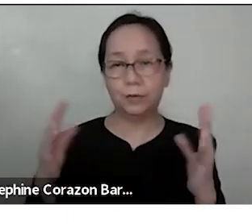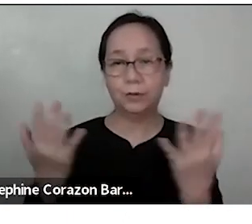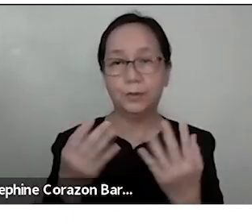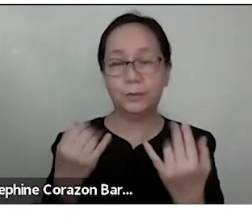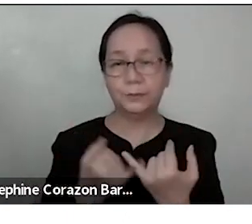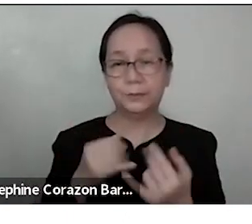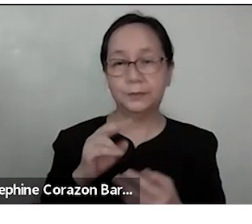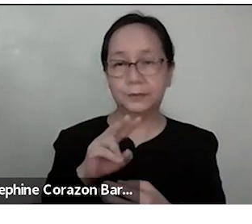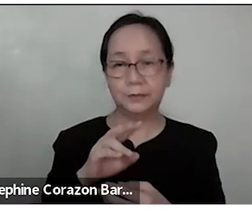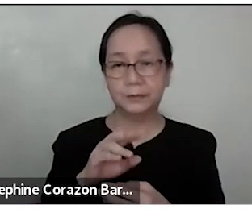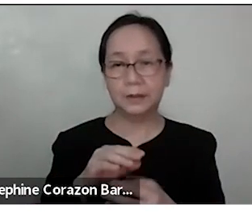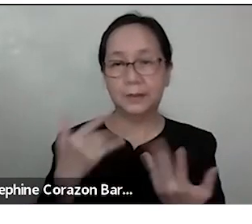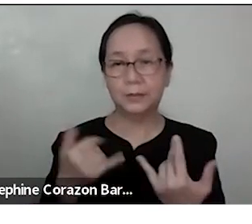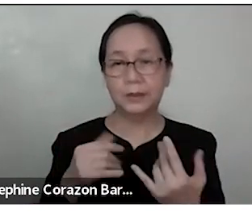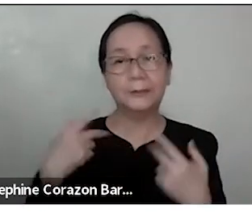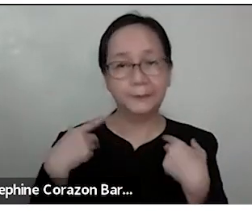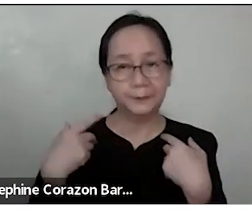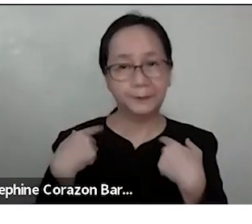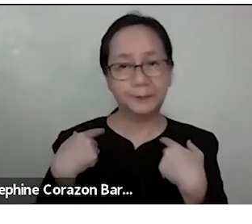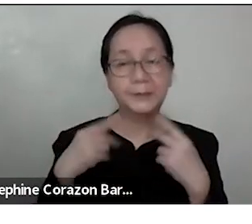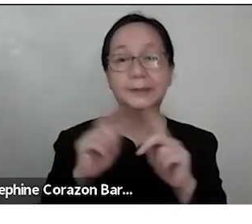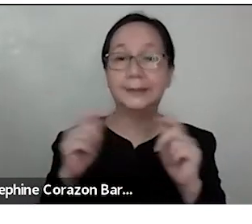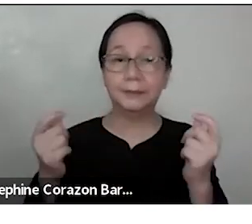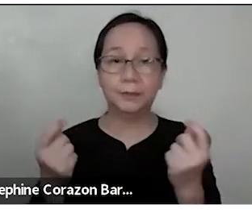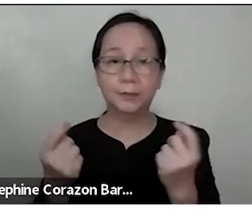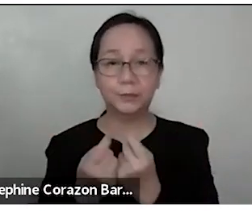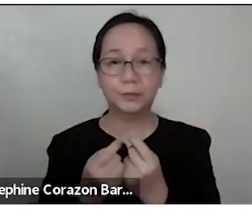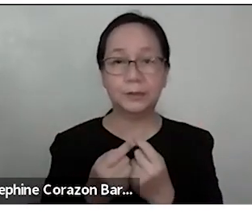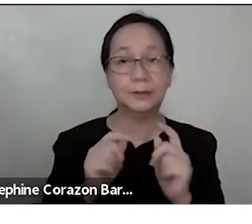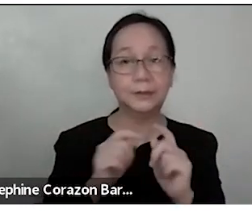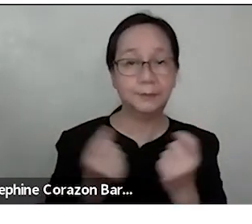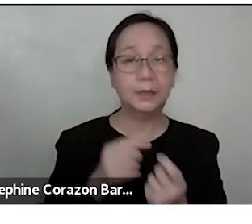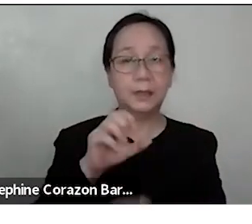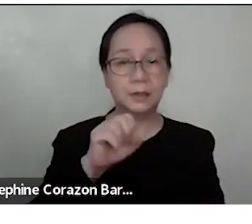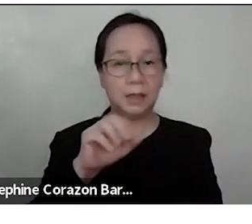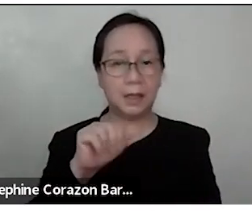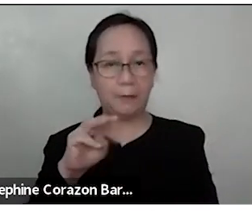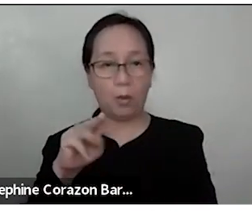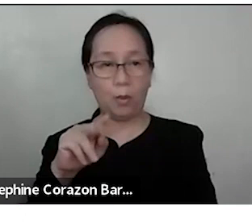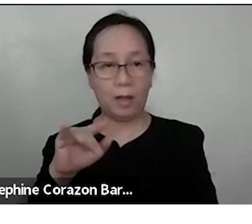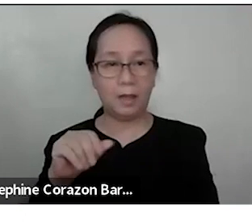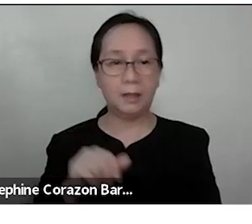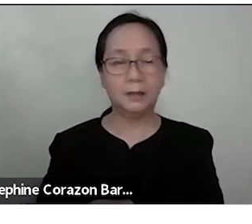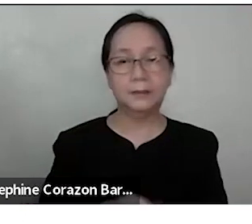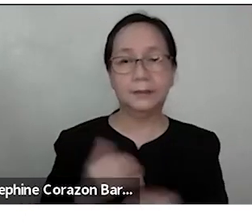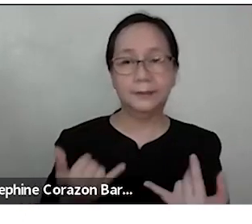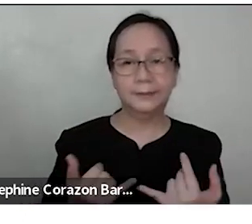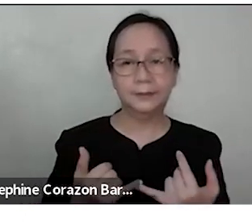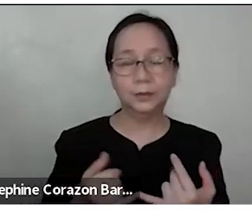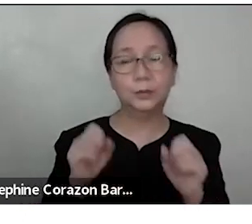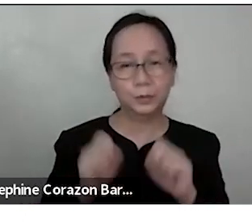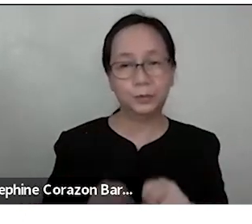May, referred to in the screenshot, we had a Team Afghanistan or Team Samoa connecting as a group to our Zoom meeting. And it